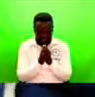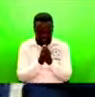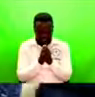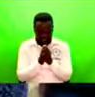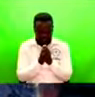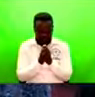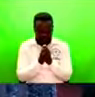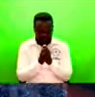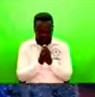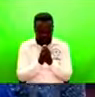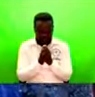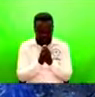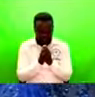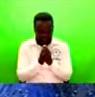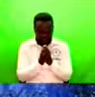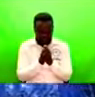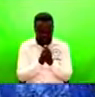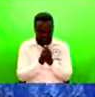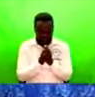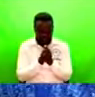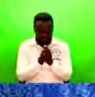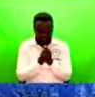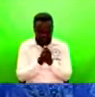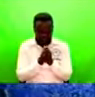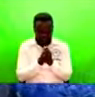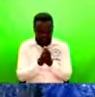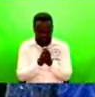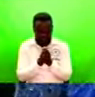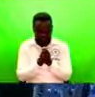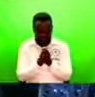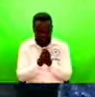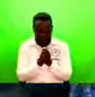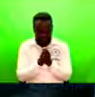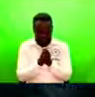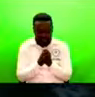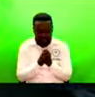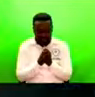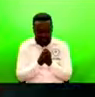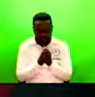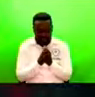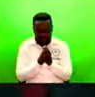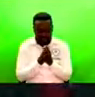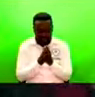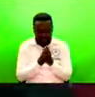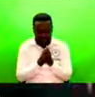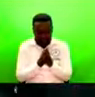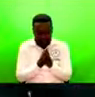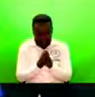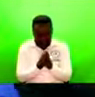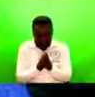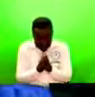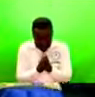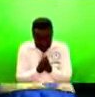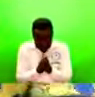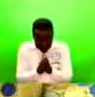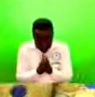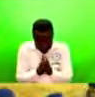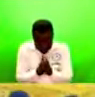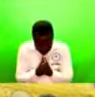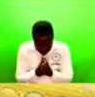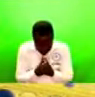you, ministries will thrive. May the Lord grant you fresh energy, fresh fire, fresh grace, in a way as